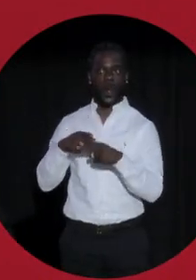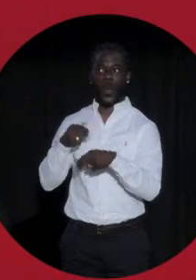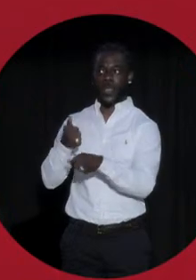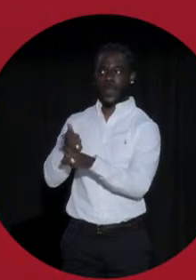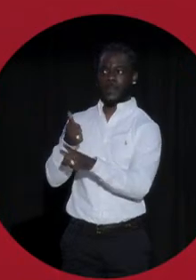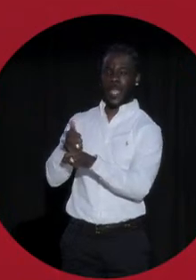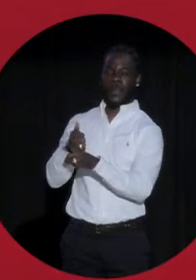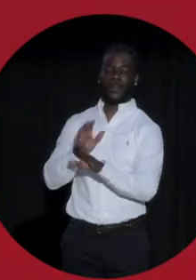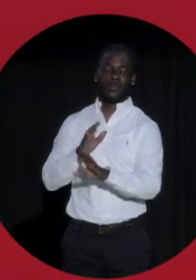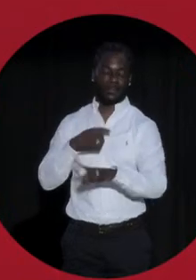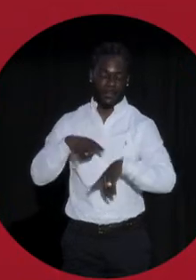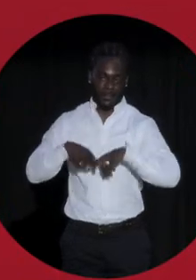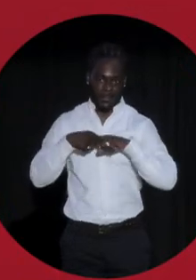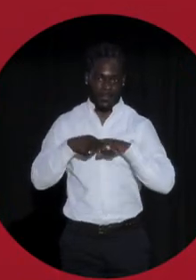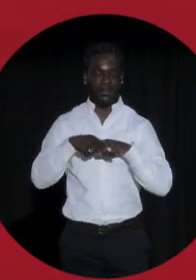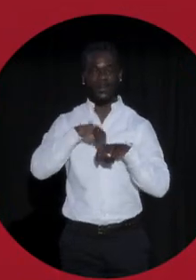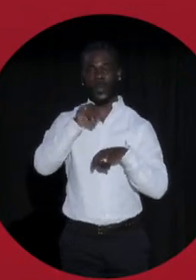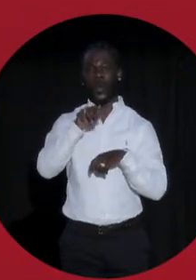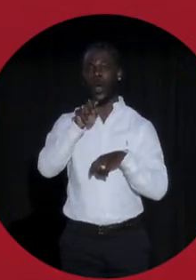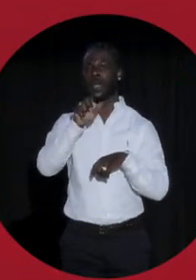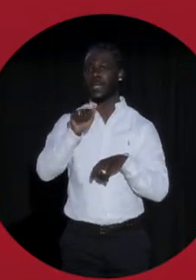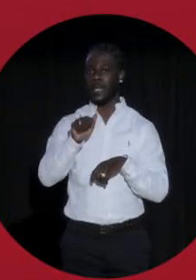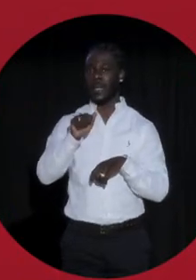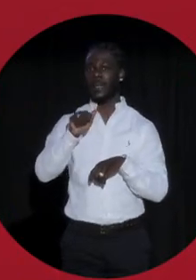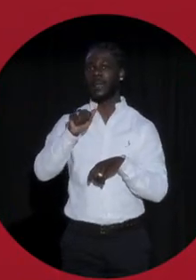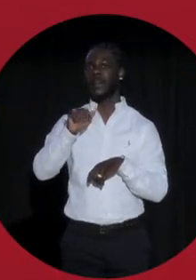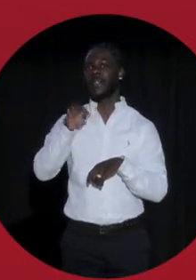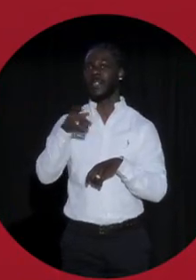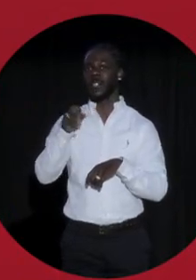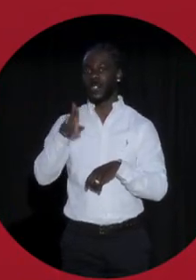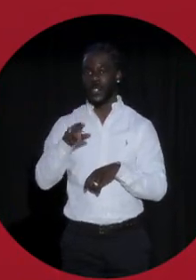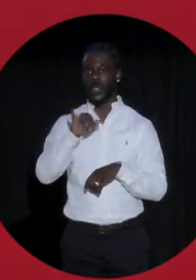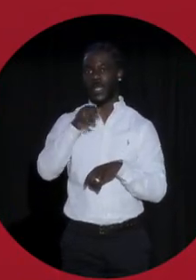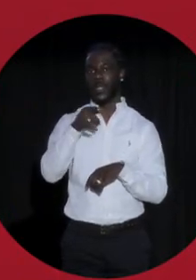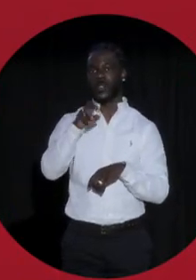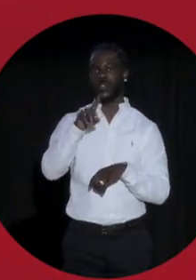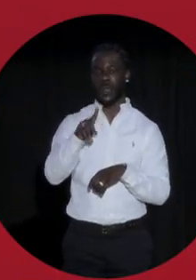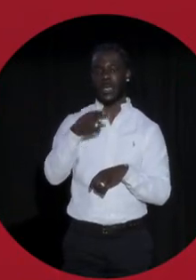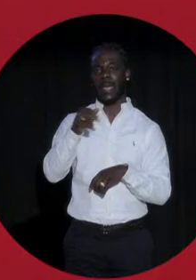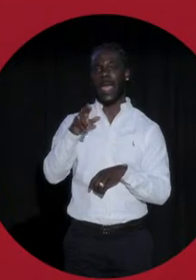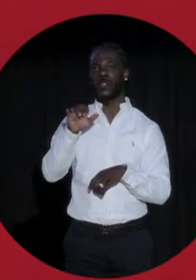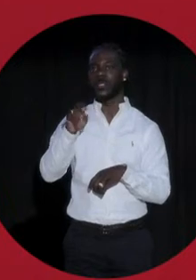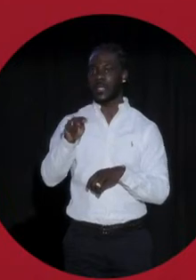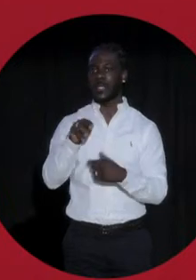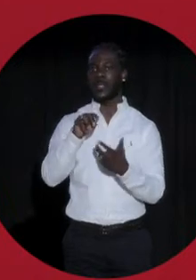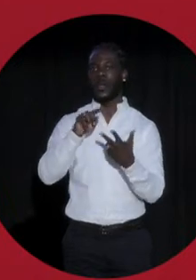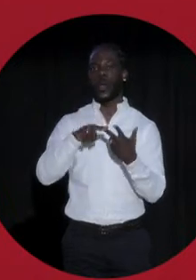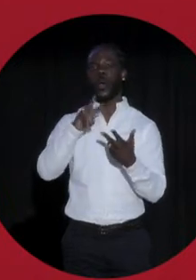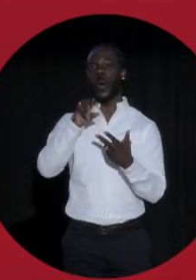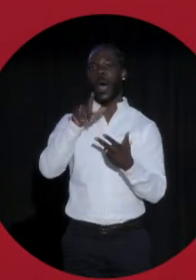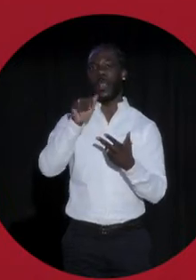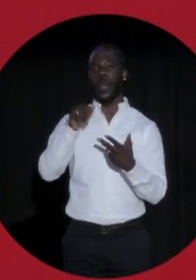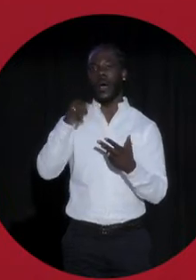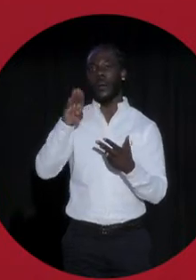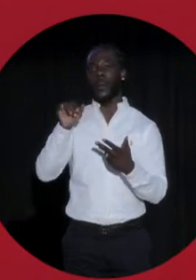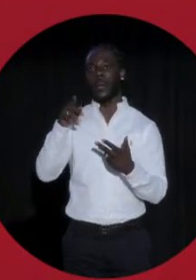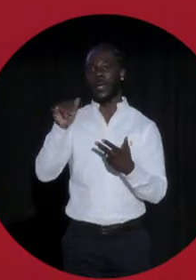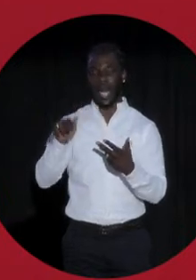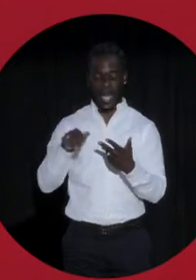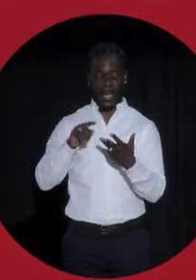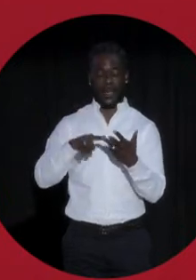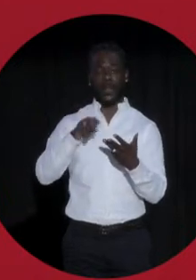stop. Council members Juanica Fisher, Ingrid Harrison, Walla Begay, Krista